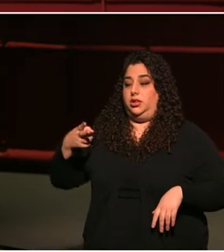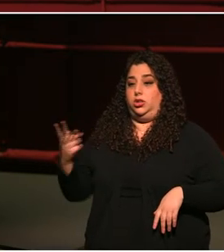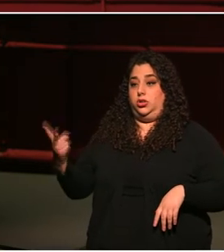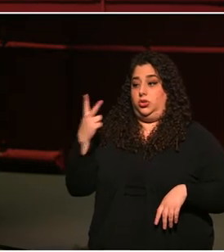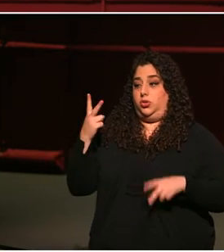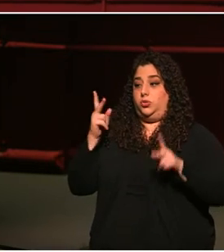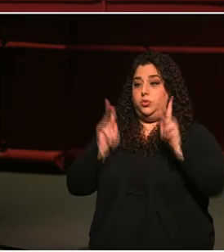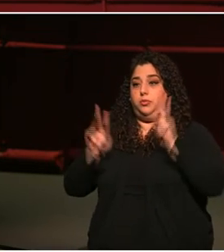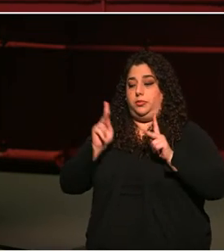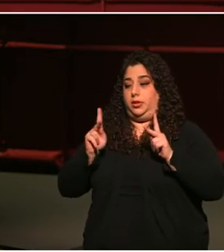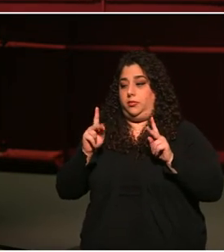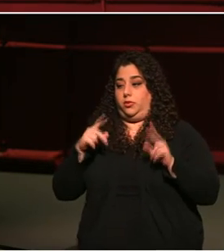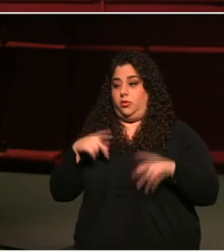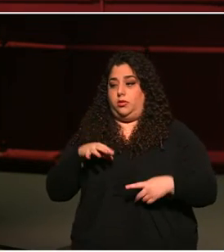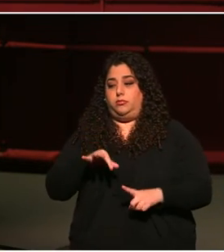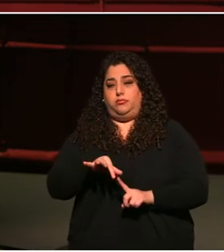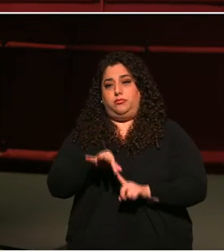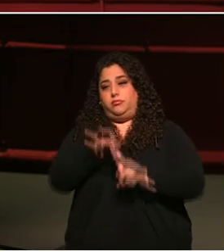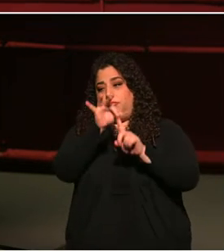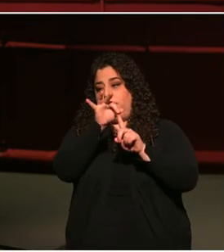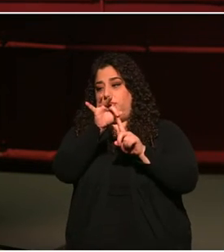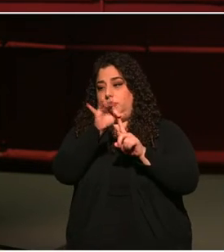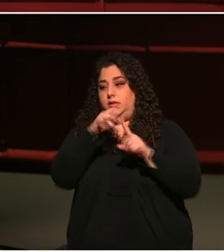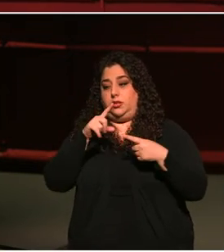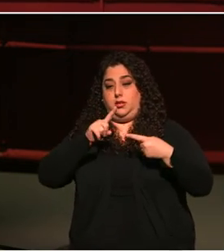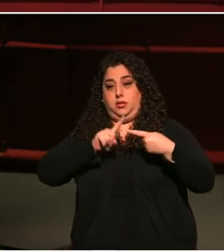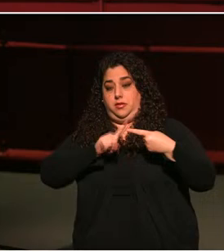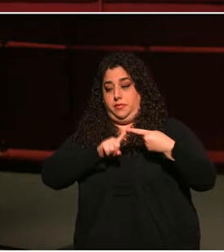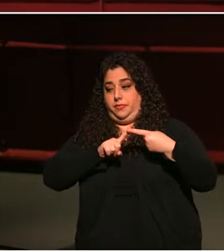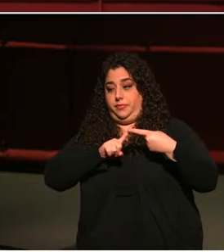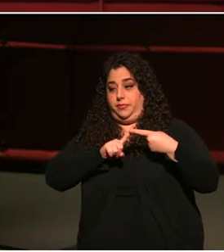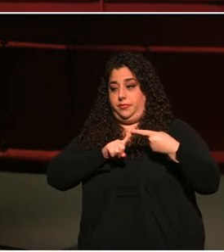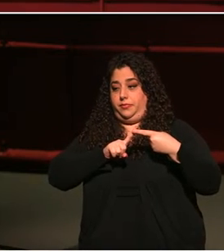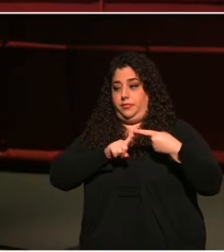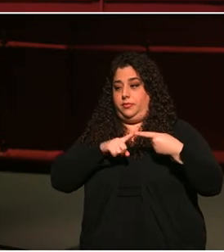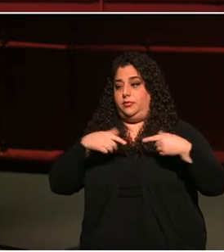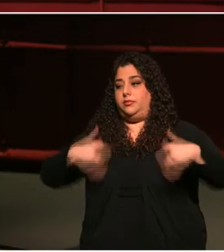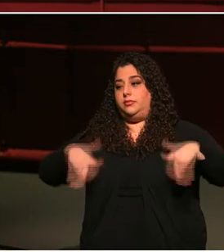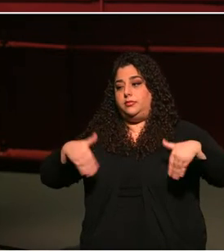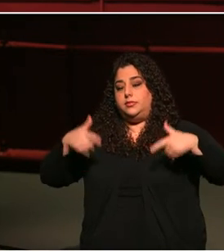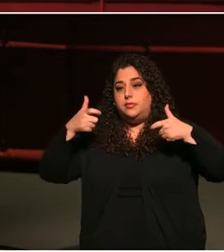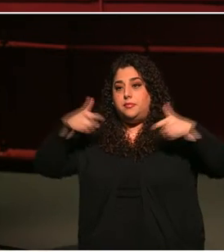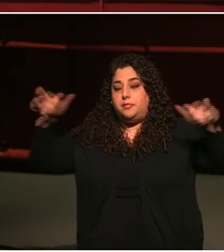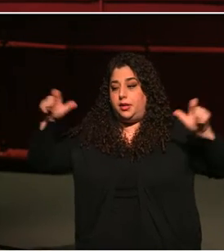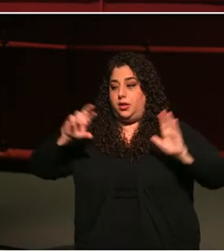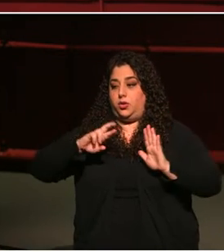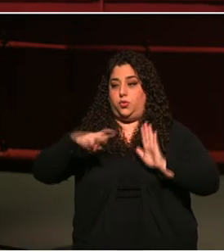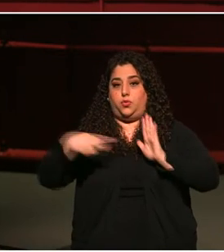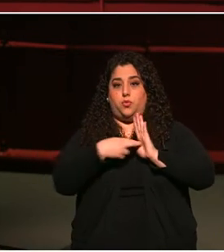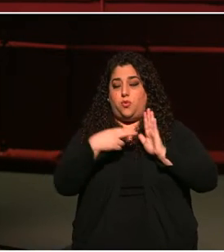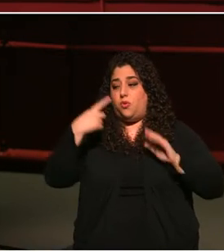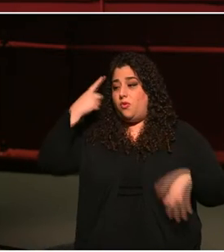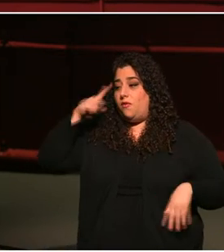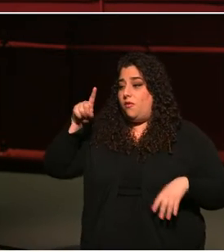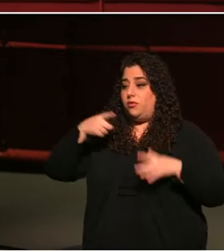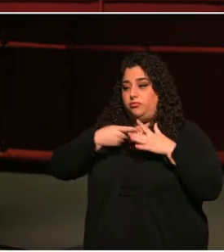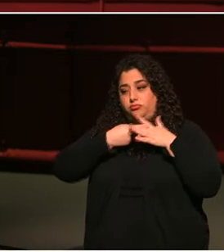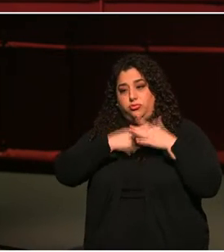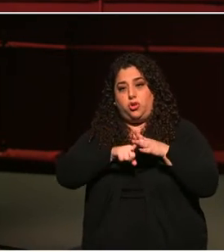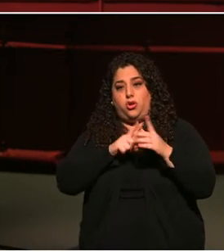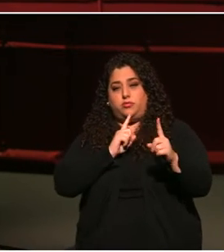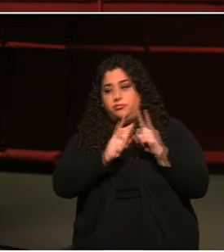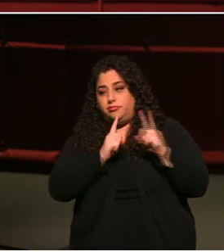been essential in catalyzing the relationship between Sacheen and the museum. Please welcome Academy member, producer,